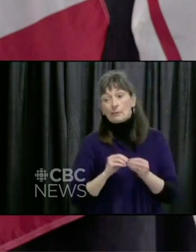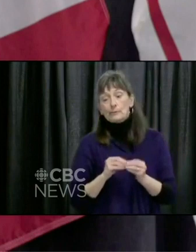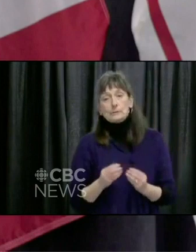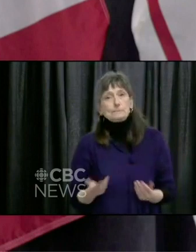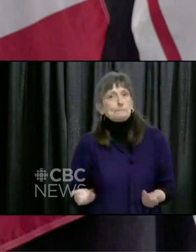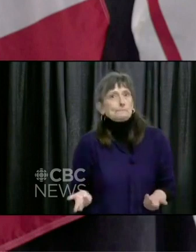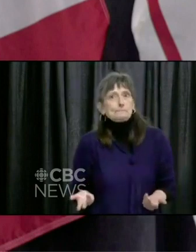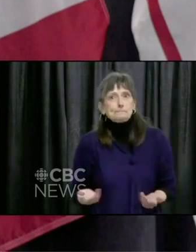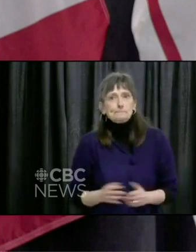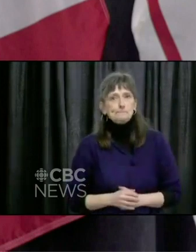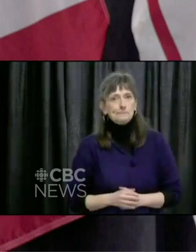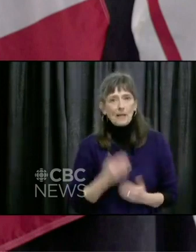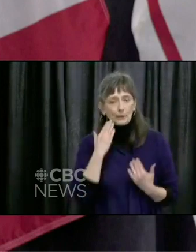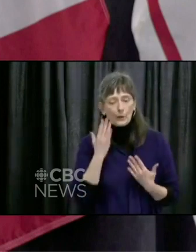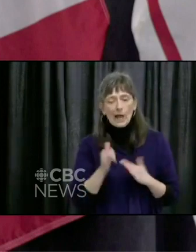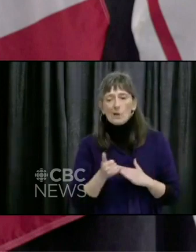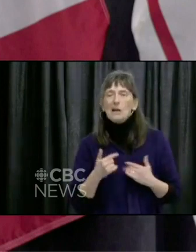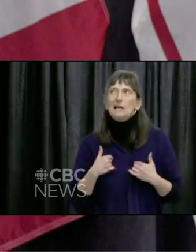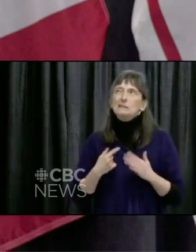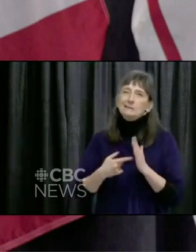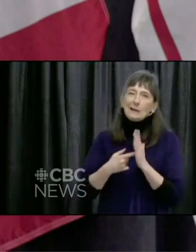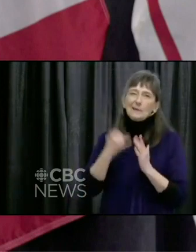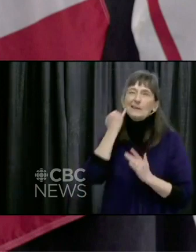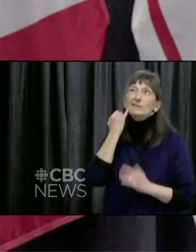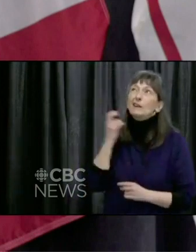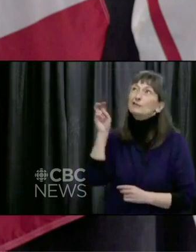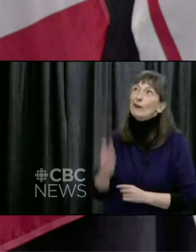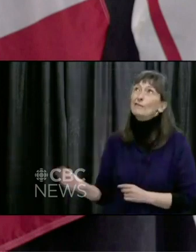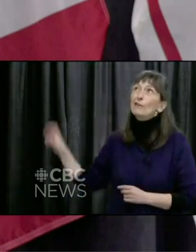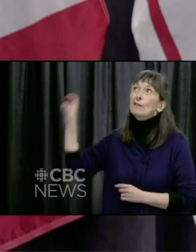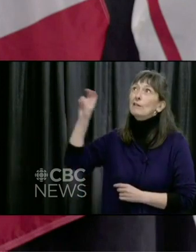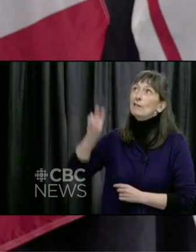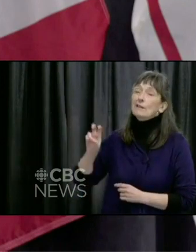set in terms of people who, say, for example, came back from